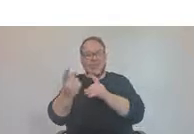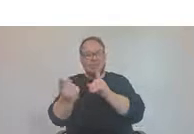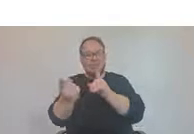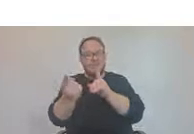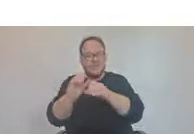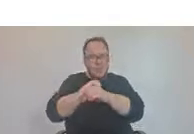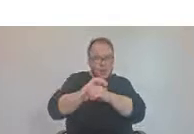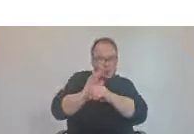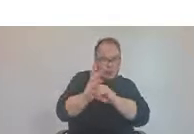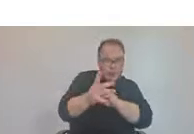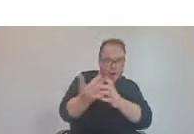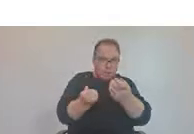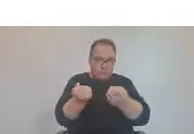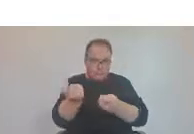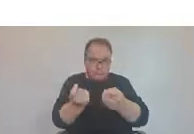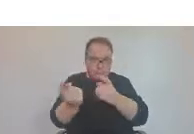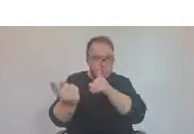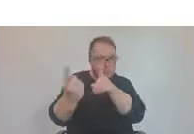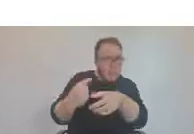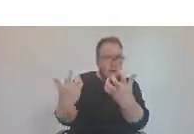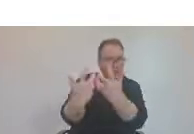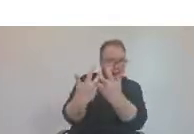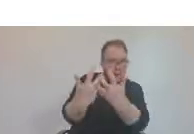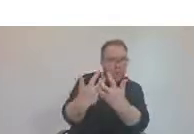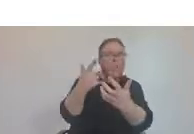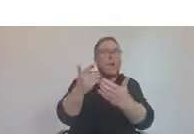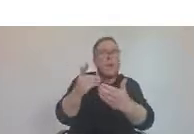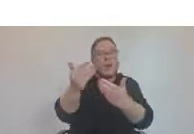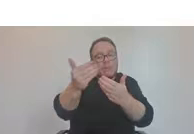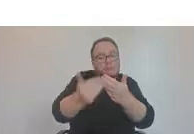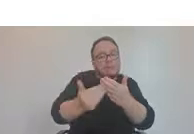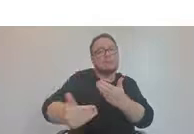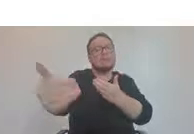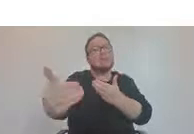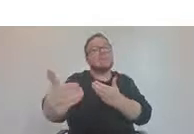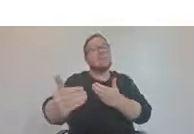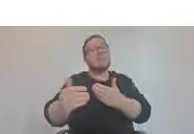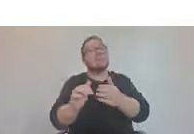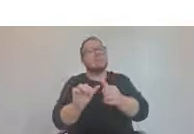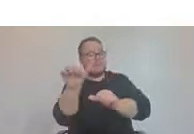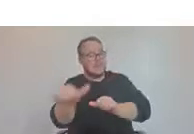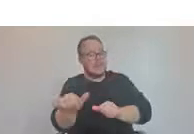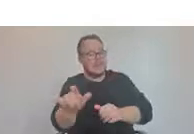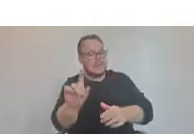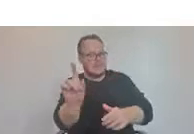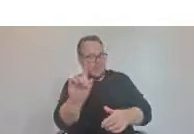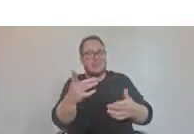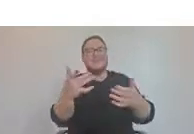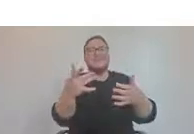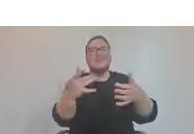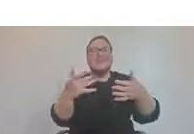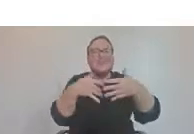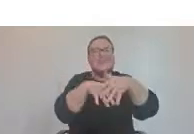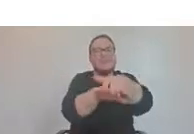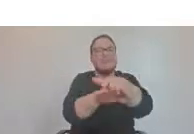COVID-19, and then look forward to how we're becoming part of the integrated care system.